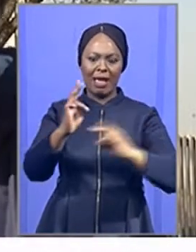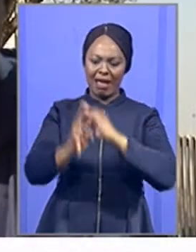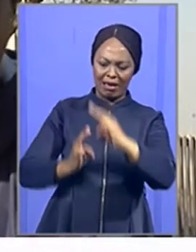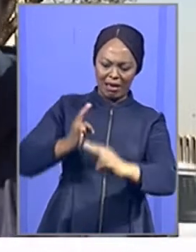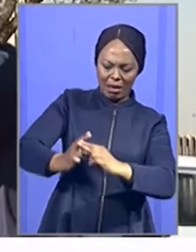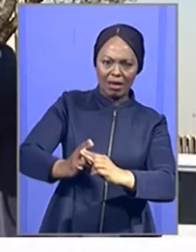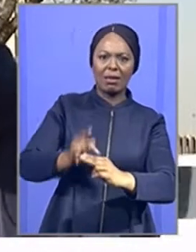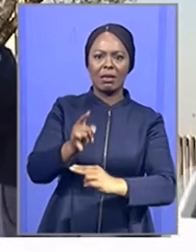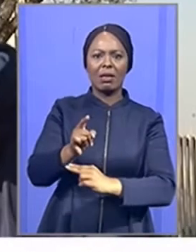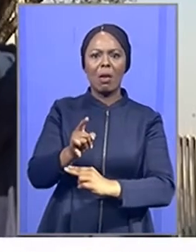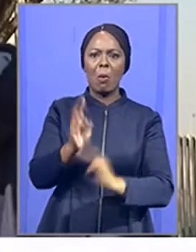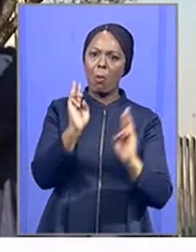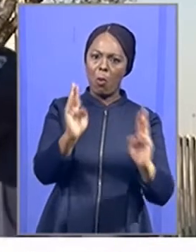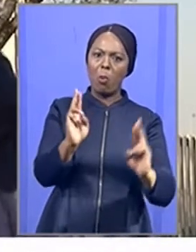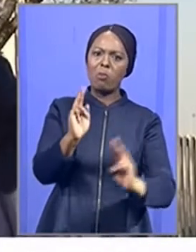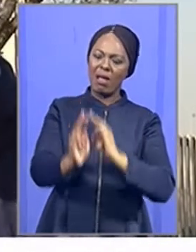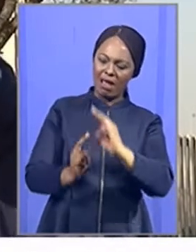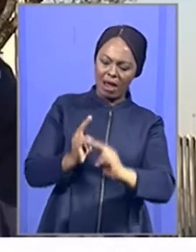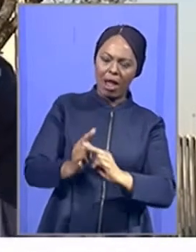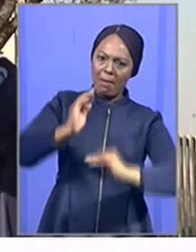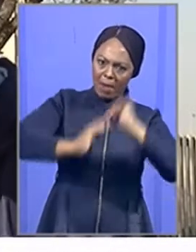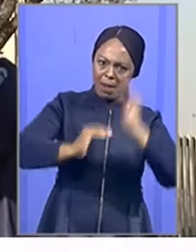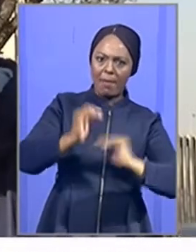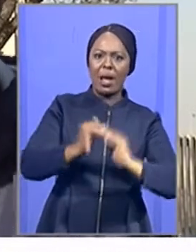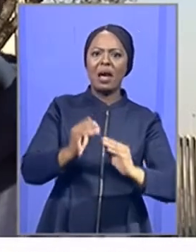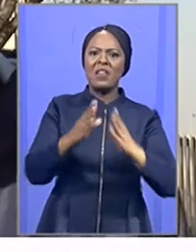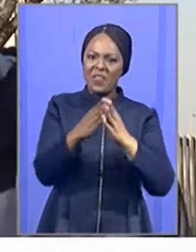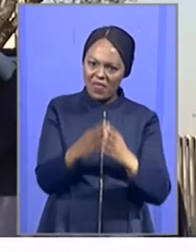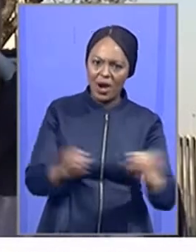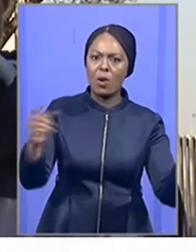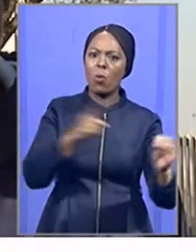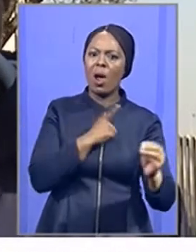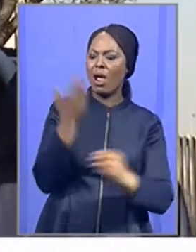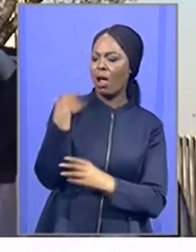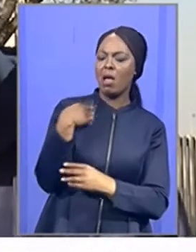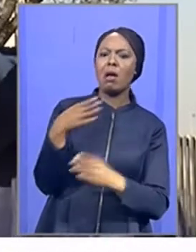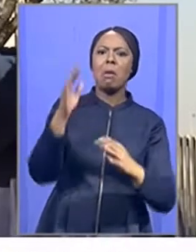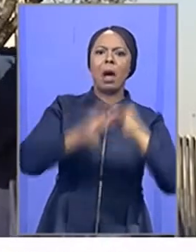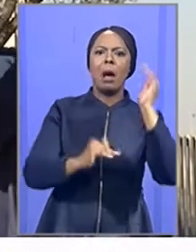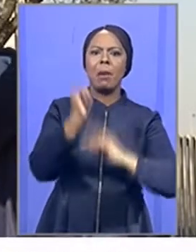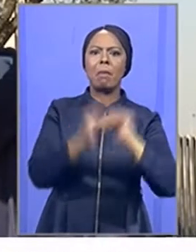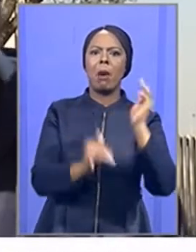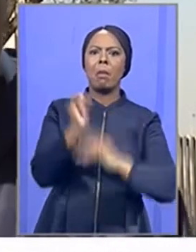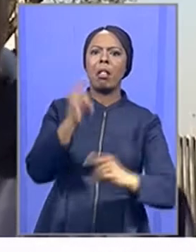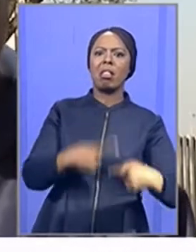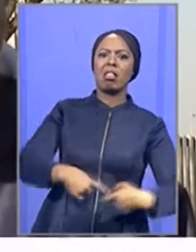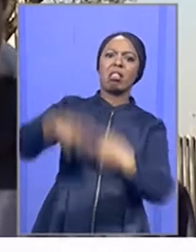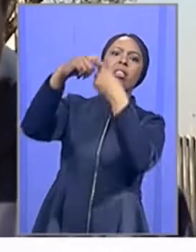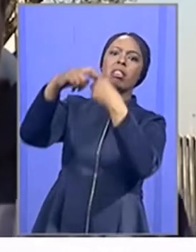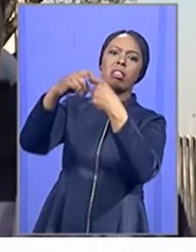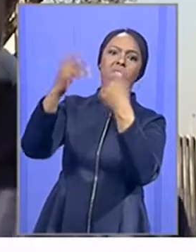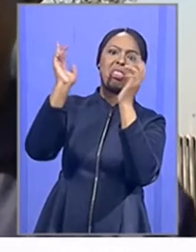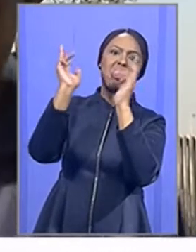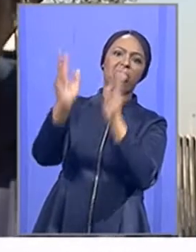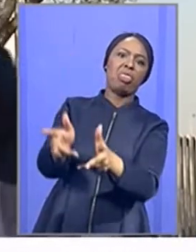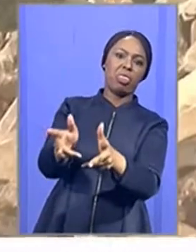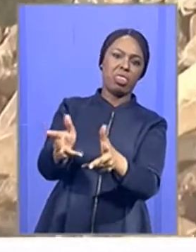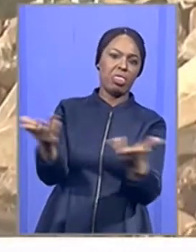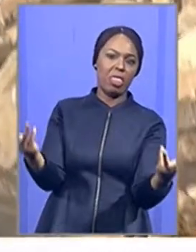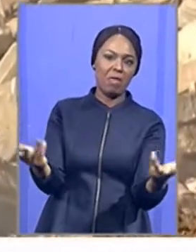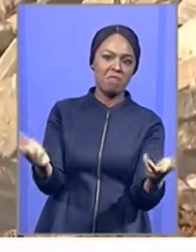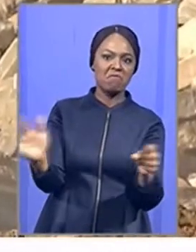tshepo re net batlos a ba se felletse ba sa ira tshwanelo mo mathomong gore ba se ahile ba se tloele setse sili